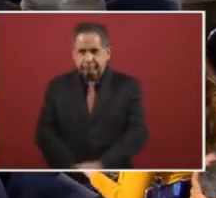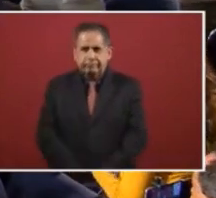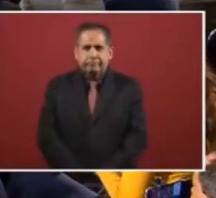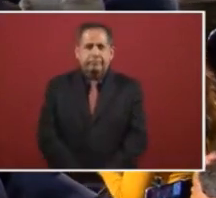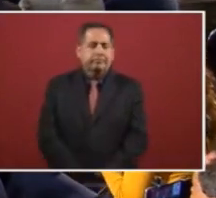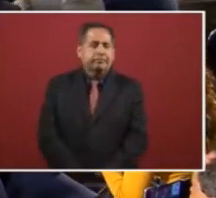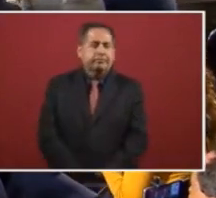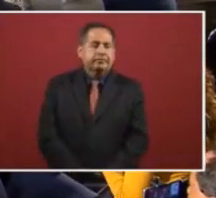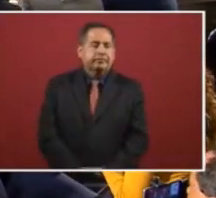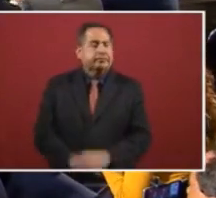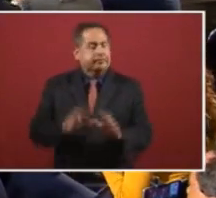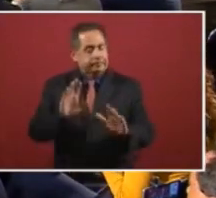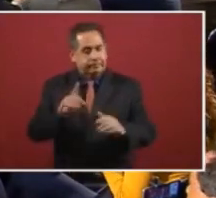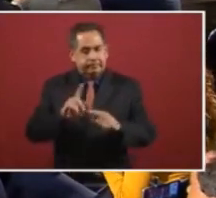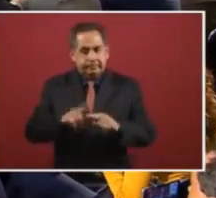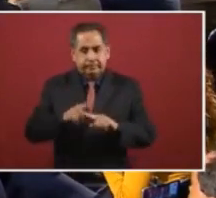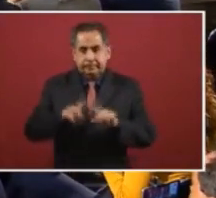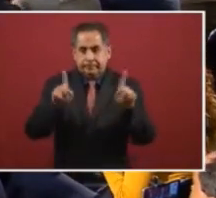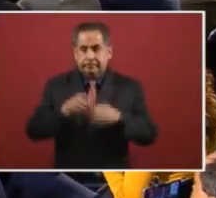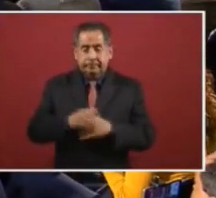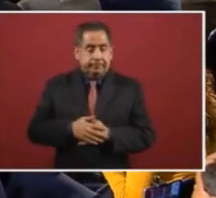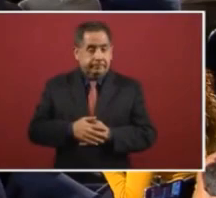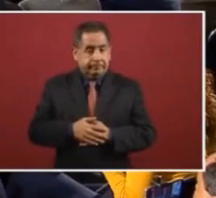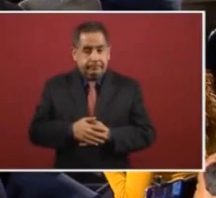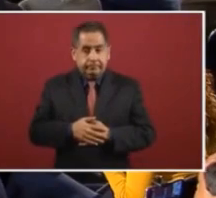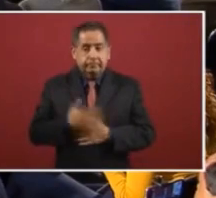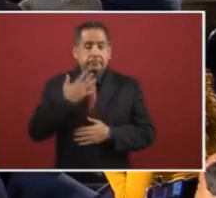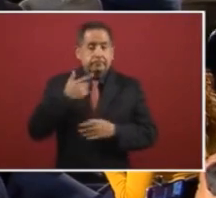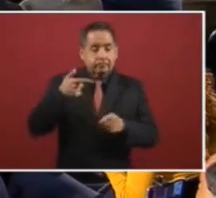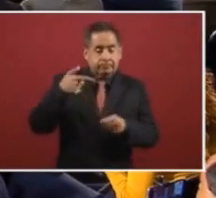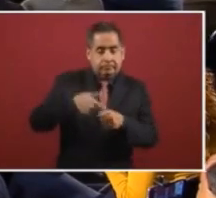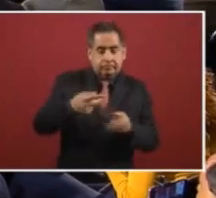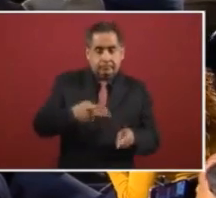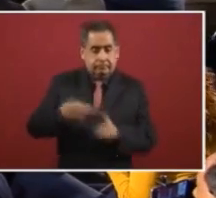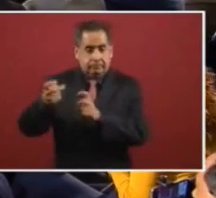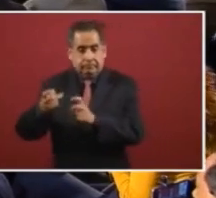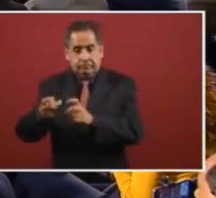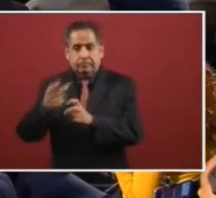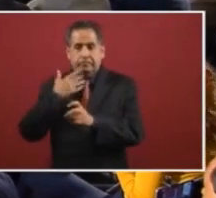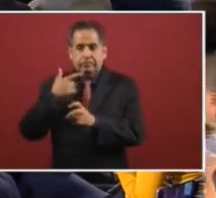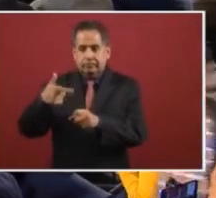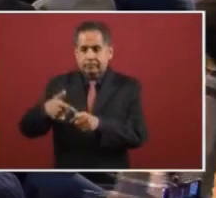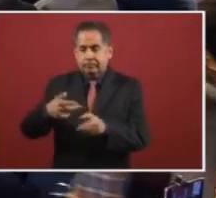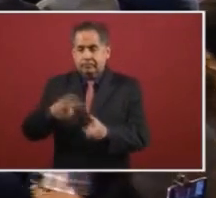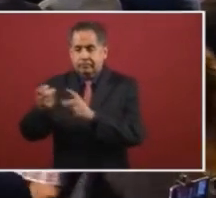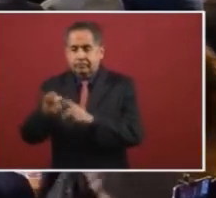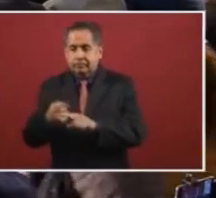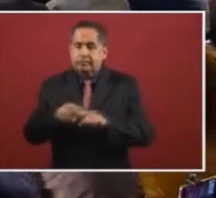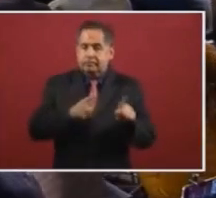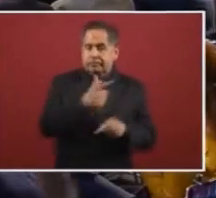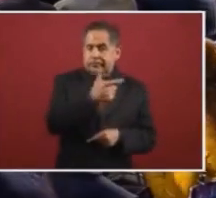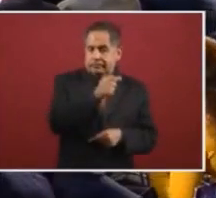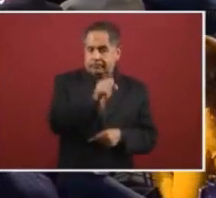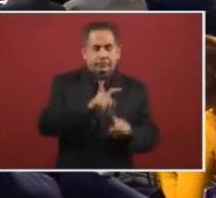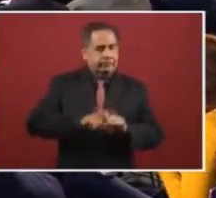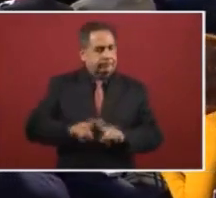that they were getting into these deals that were not beneficial for the people but for them?